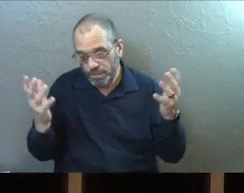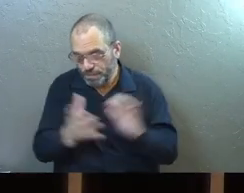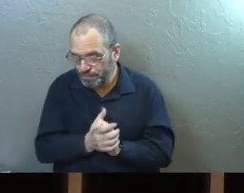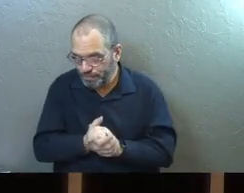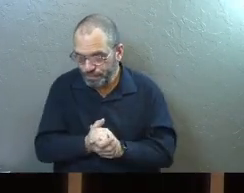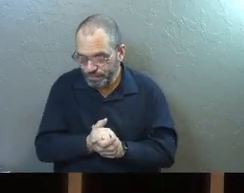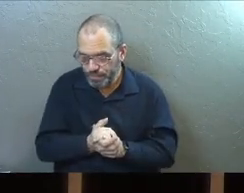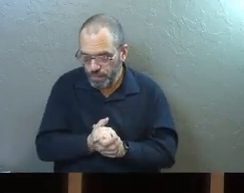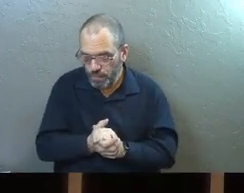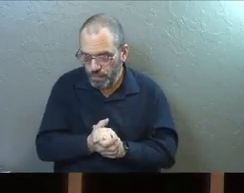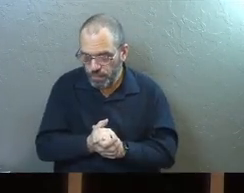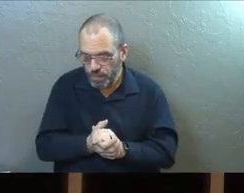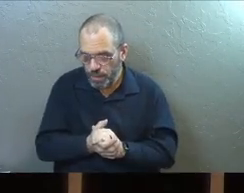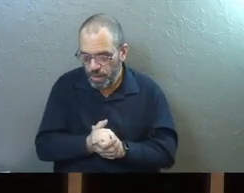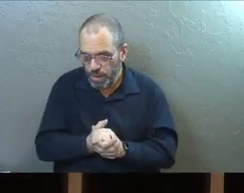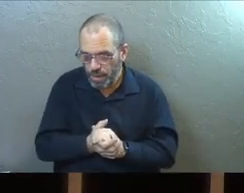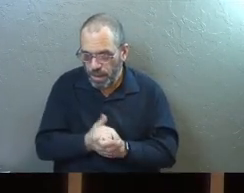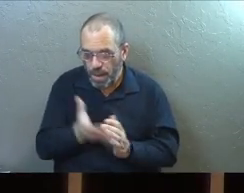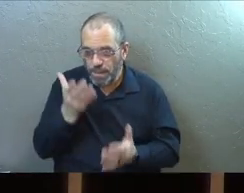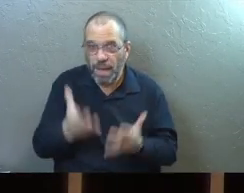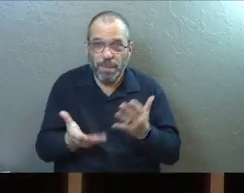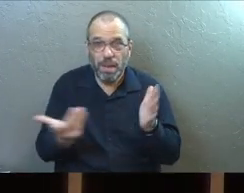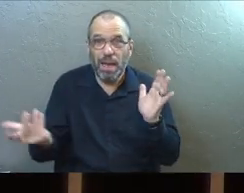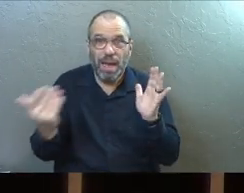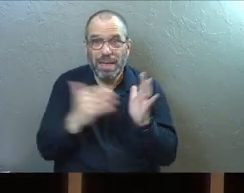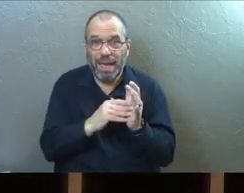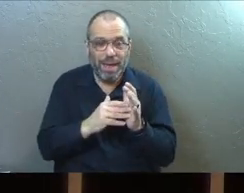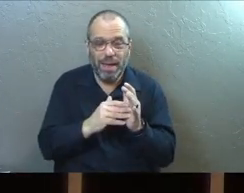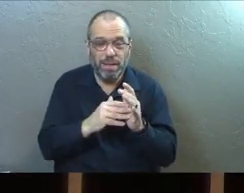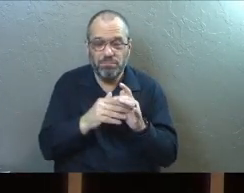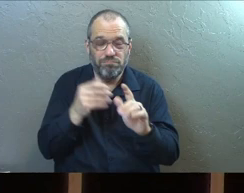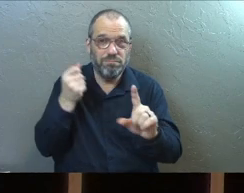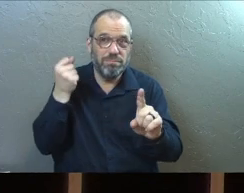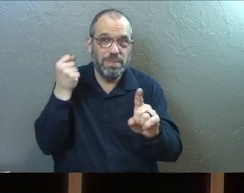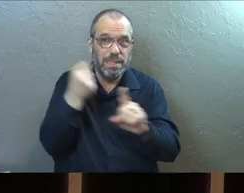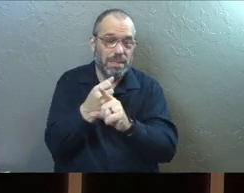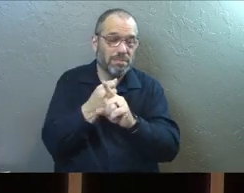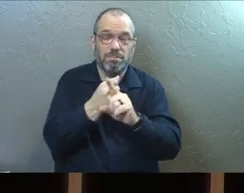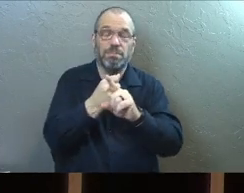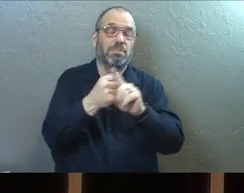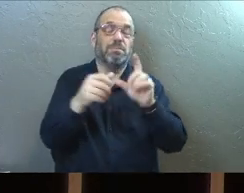Maybe today you need to be blown away all over again by the fact that